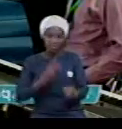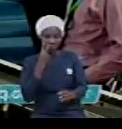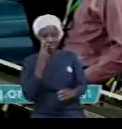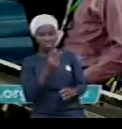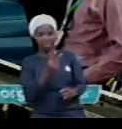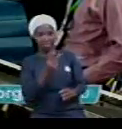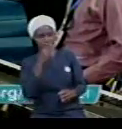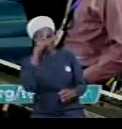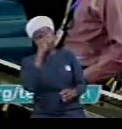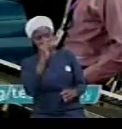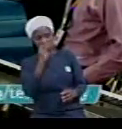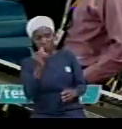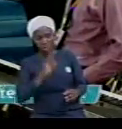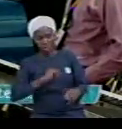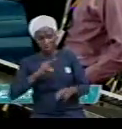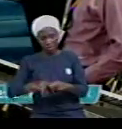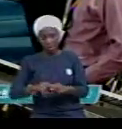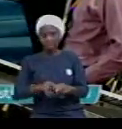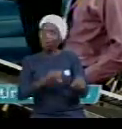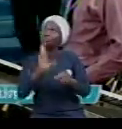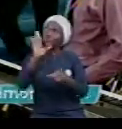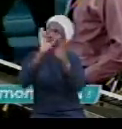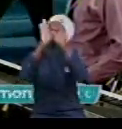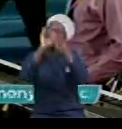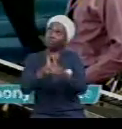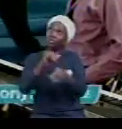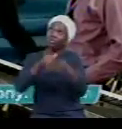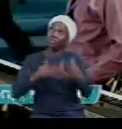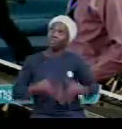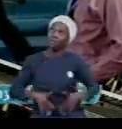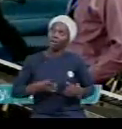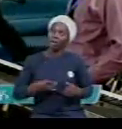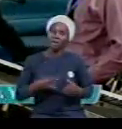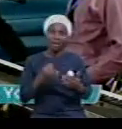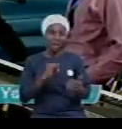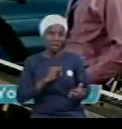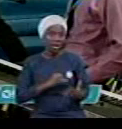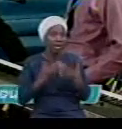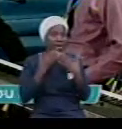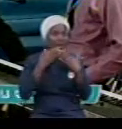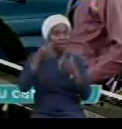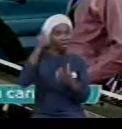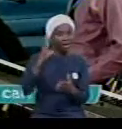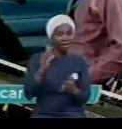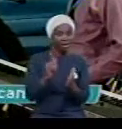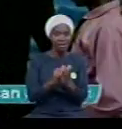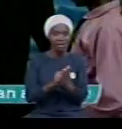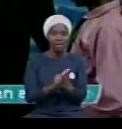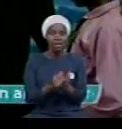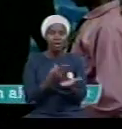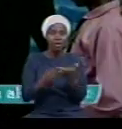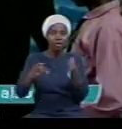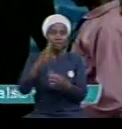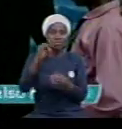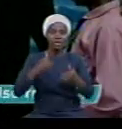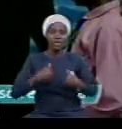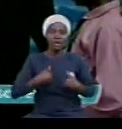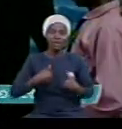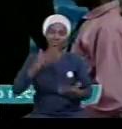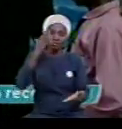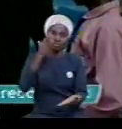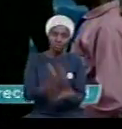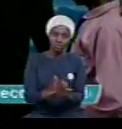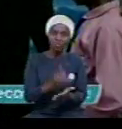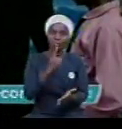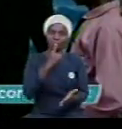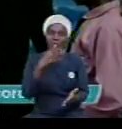yanu re ninu aye mi mo ni olorun logo emi mimo ti ba n pesu lenu mo o ti gba